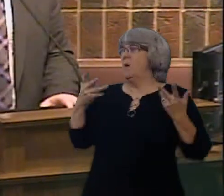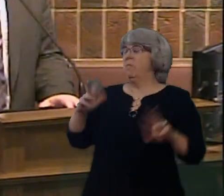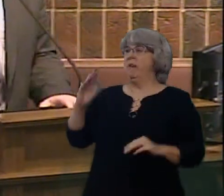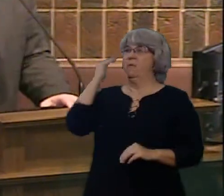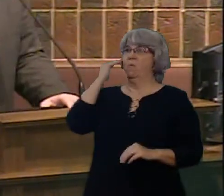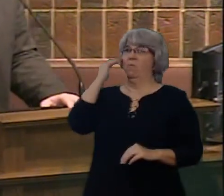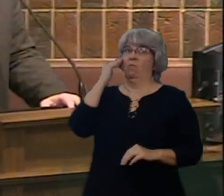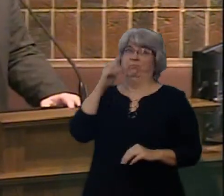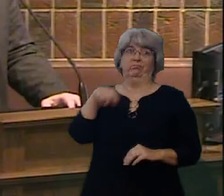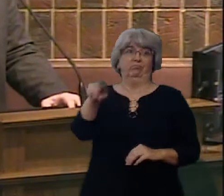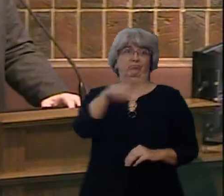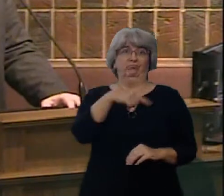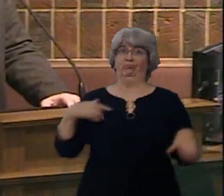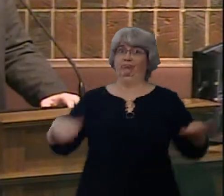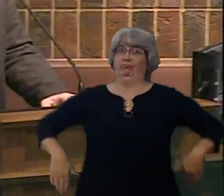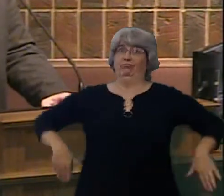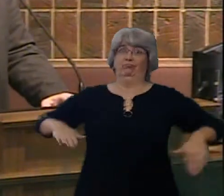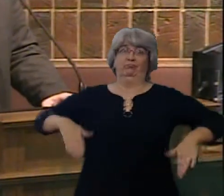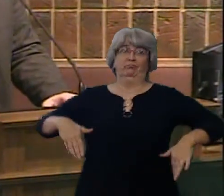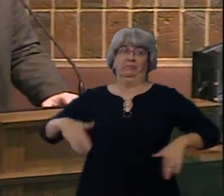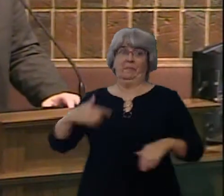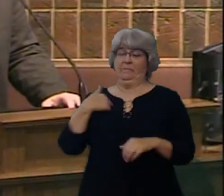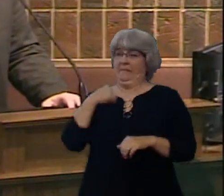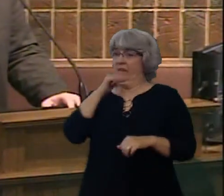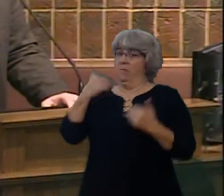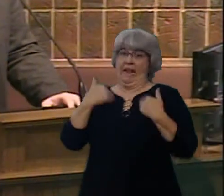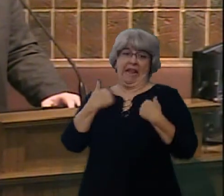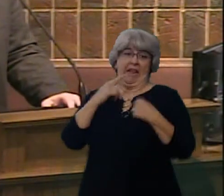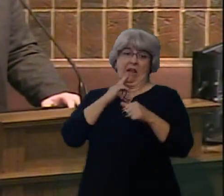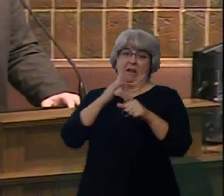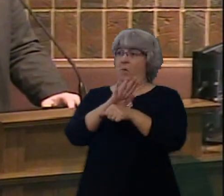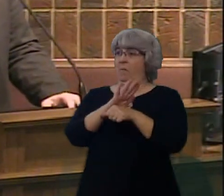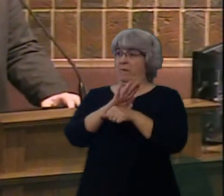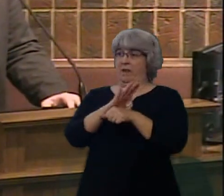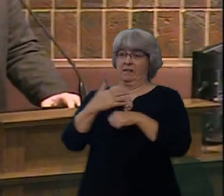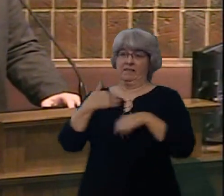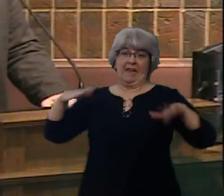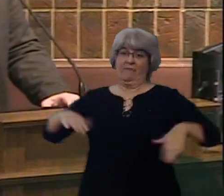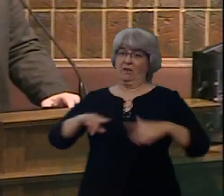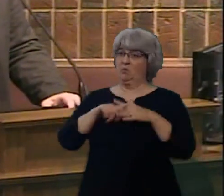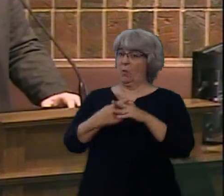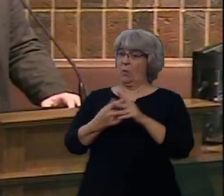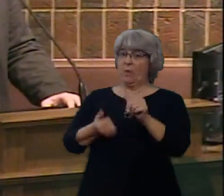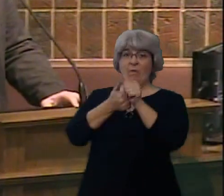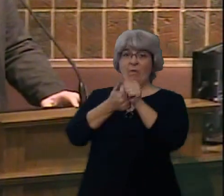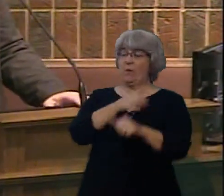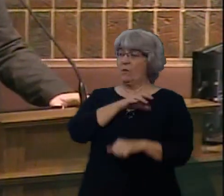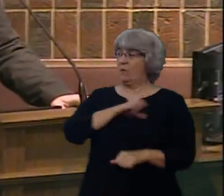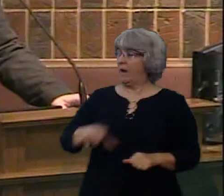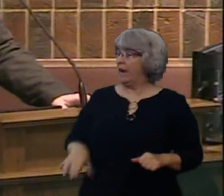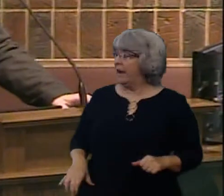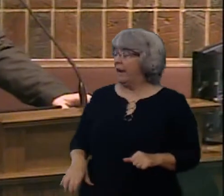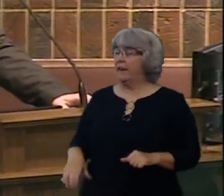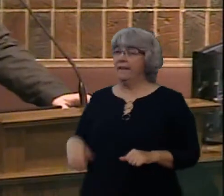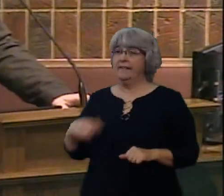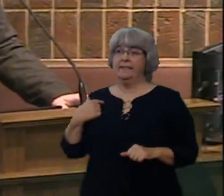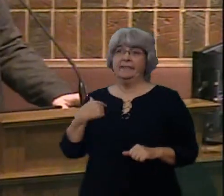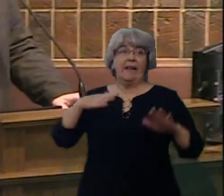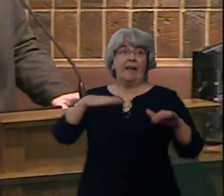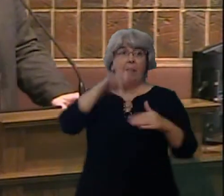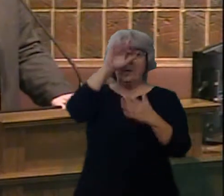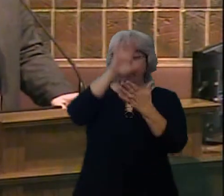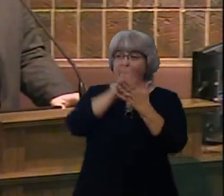not for you because you have never started down the path to following Christ. You have not believed in his